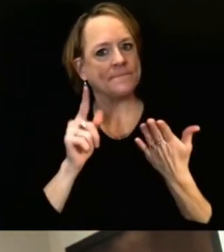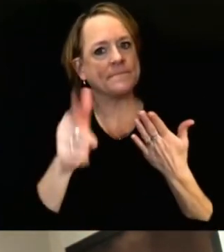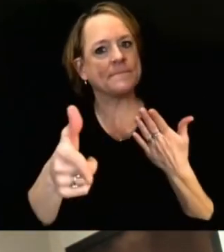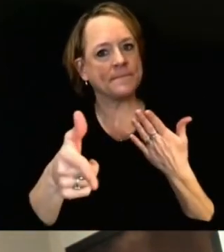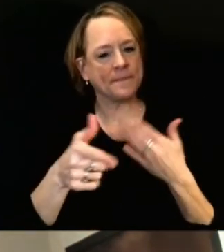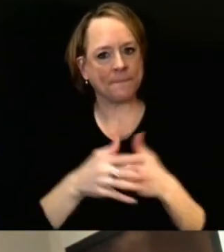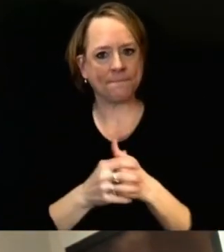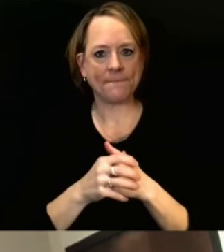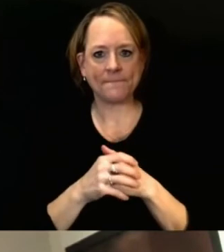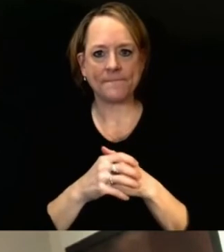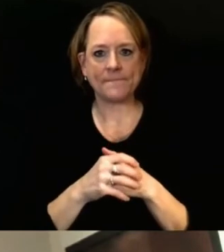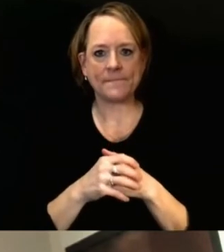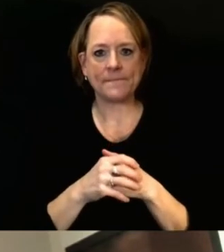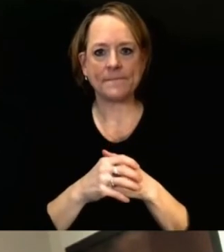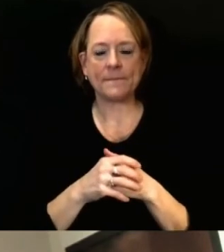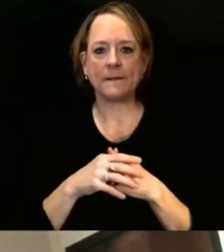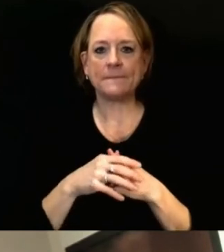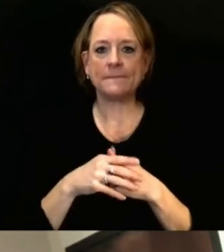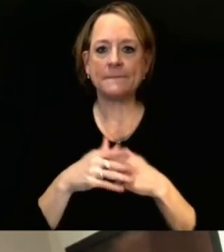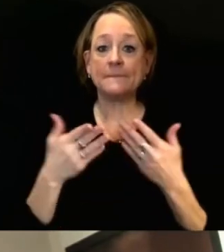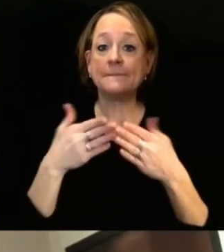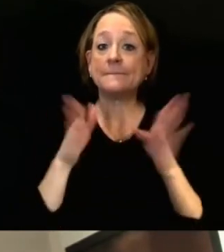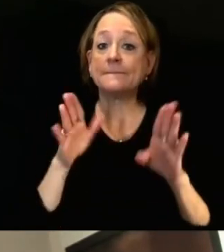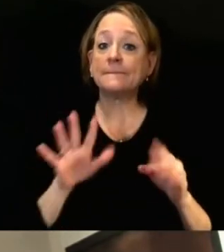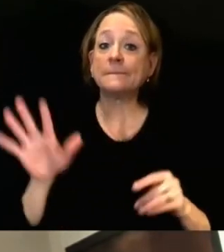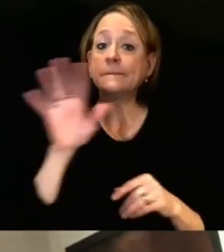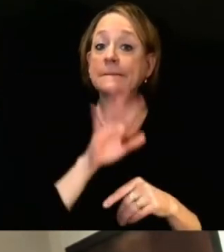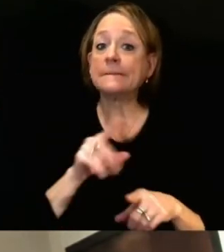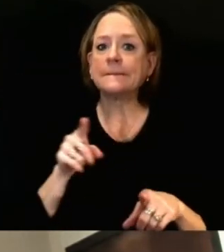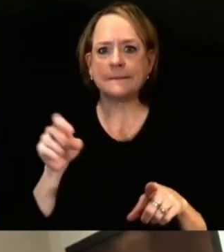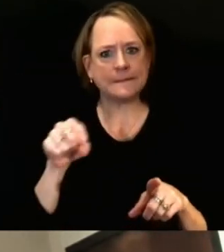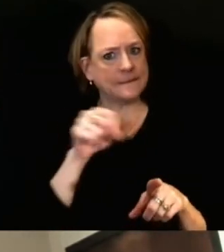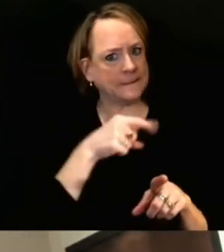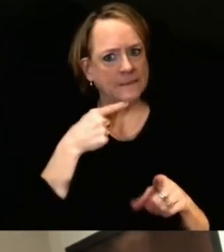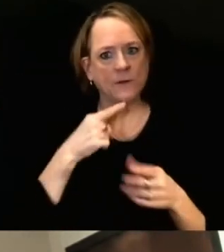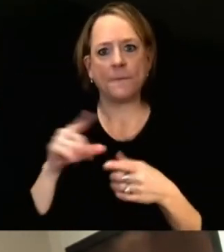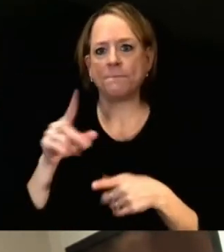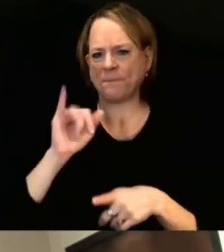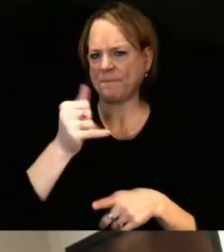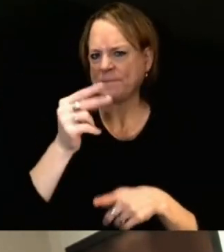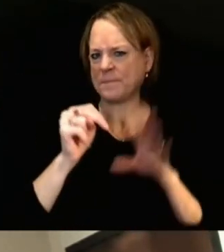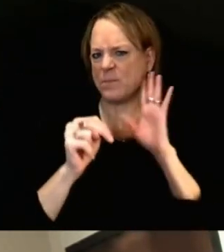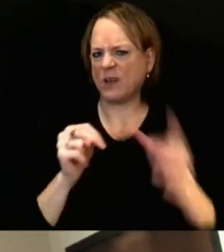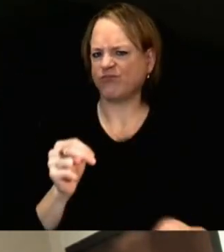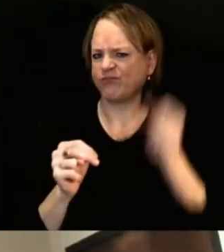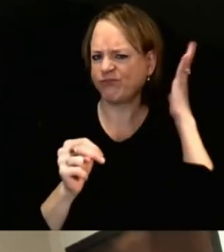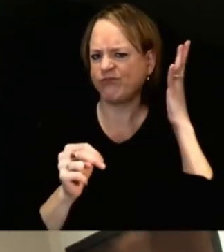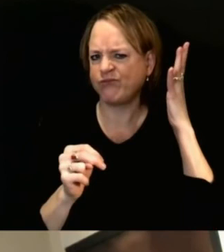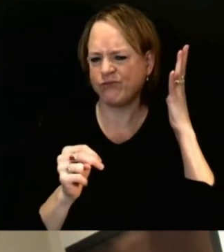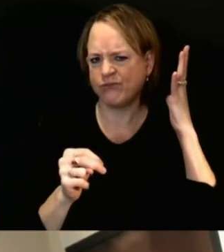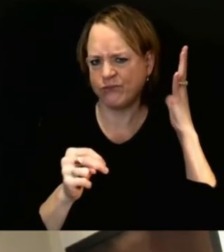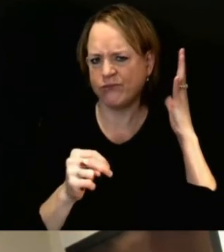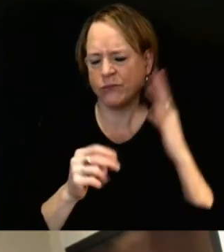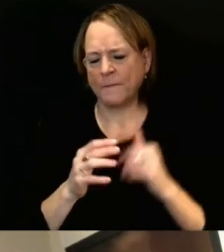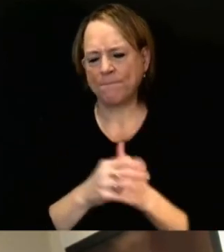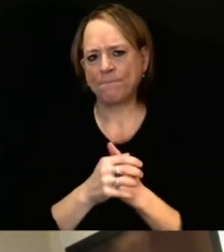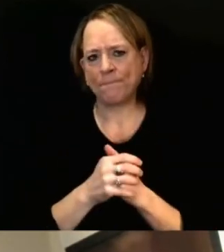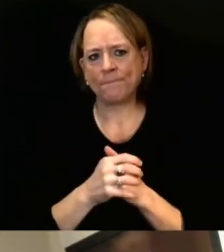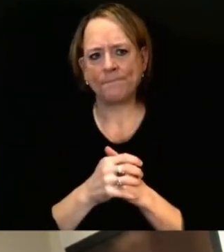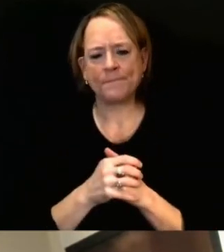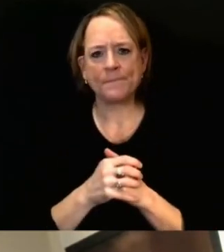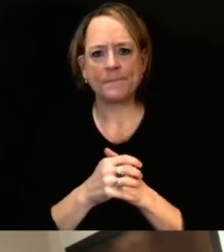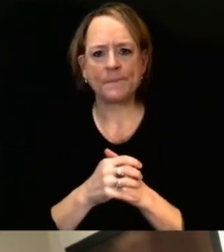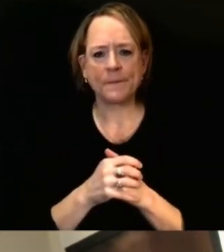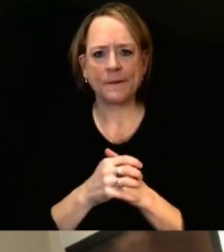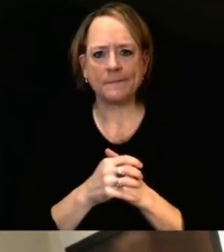month all over, and it'll probably vary regionally where and when the peak is. I think for all of